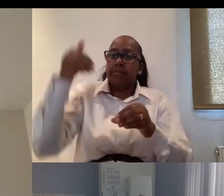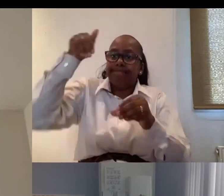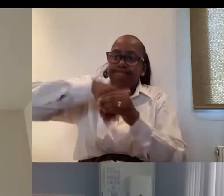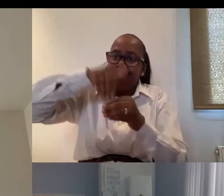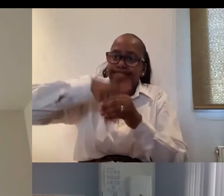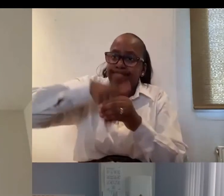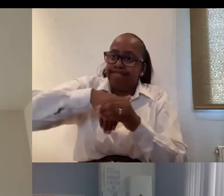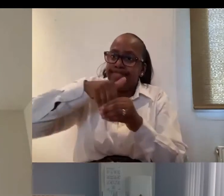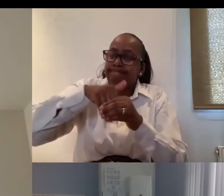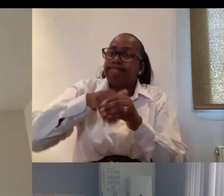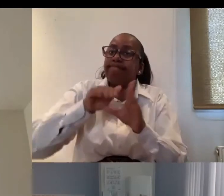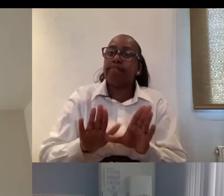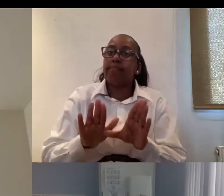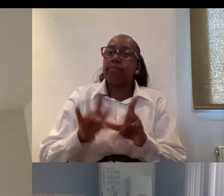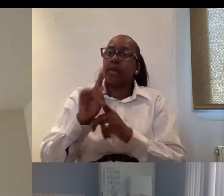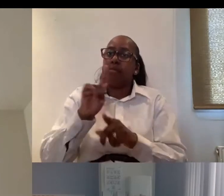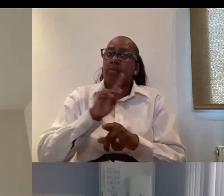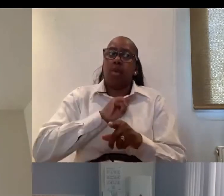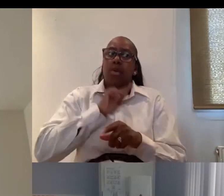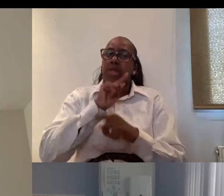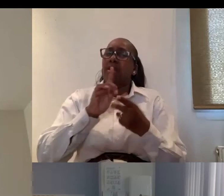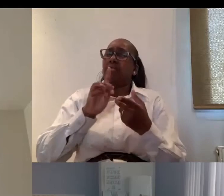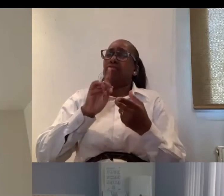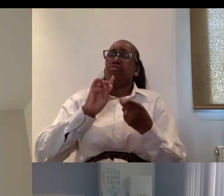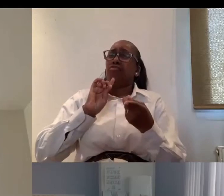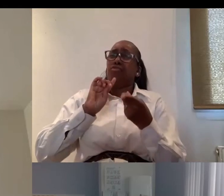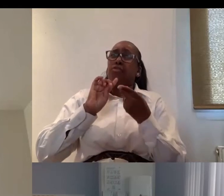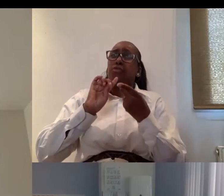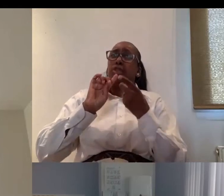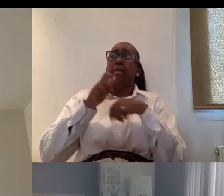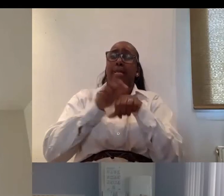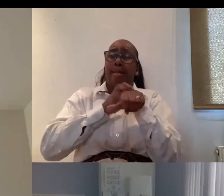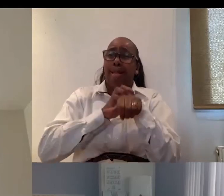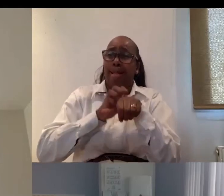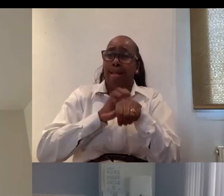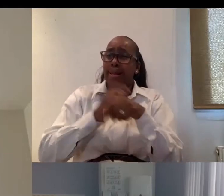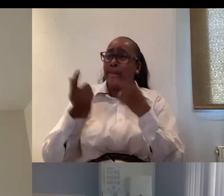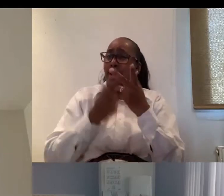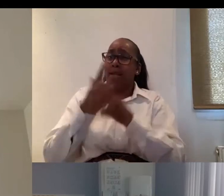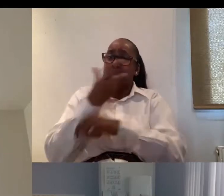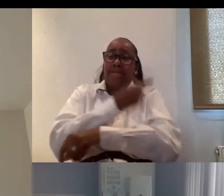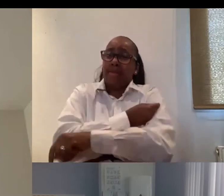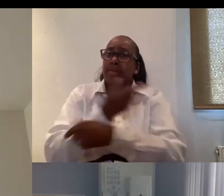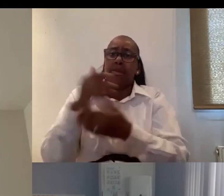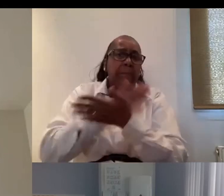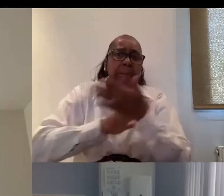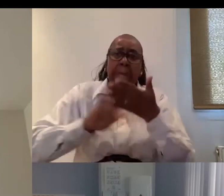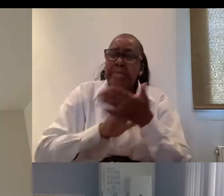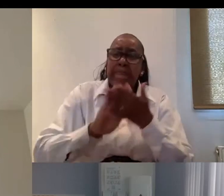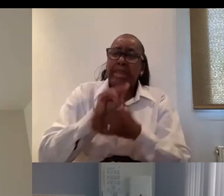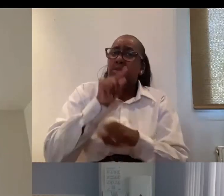components. And so because you've reacted adversely to previous vaccines does not necessarily